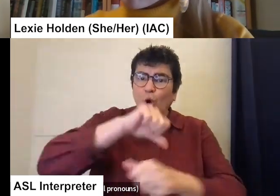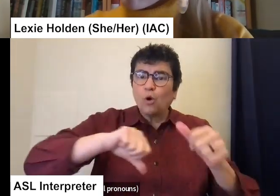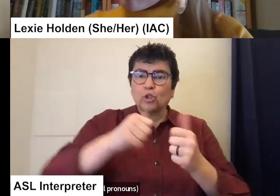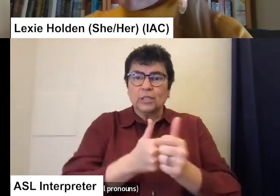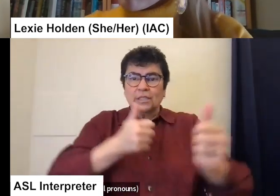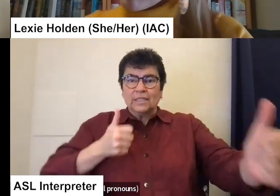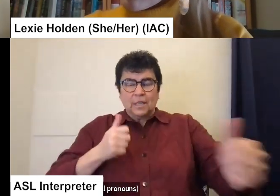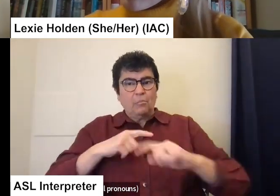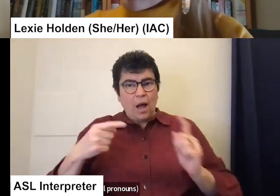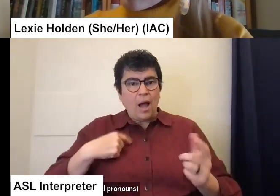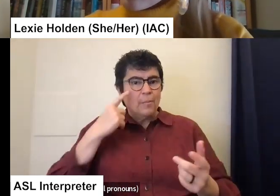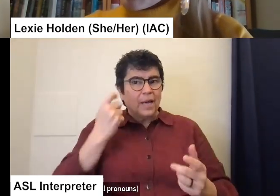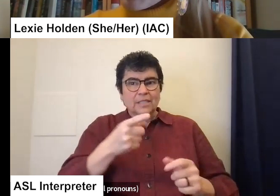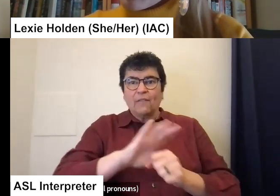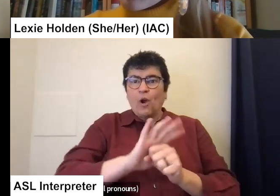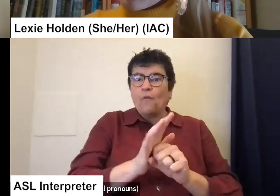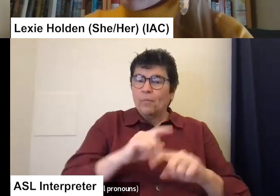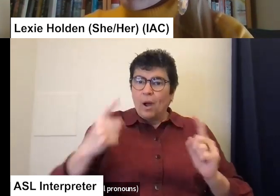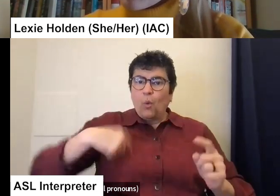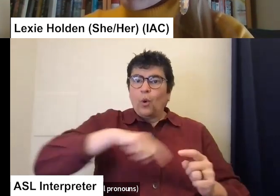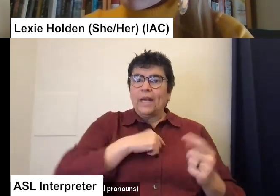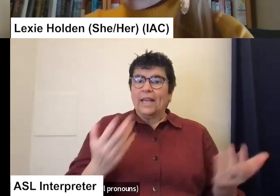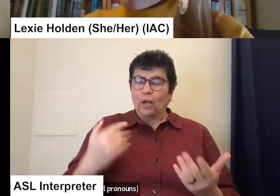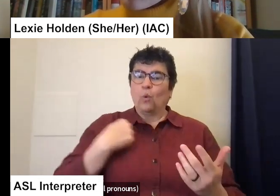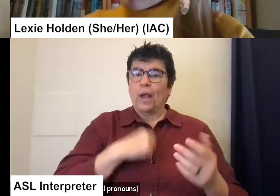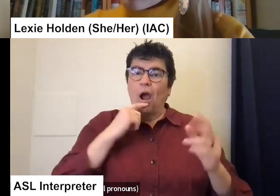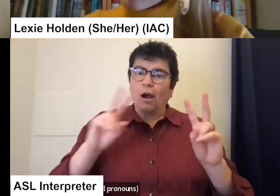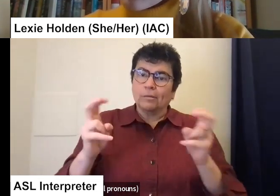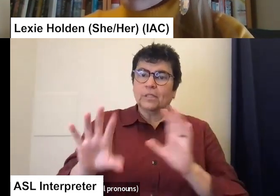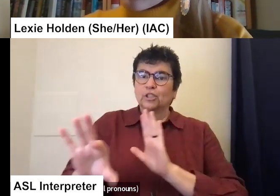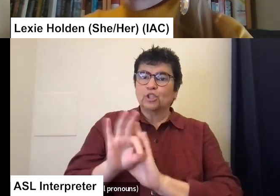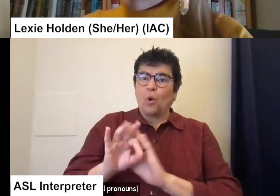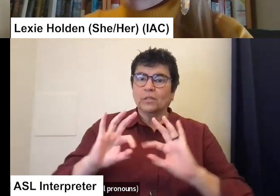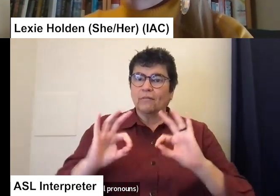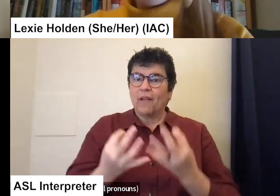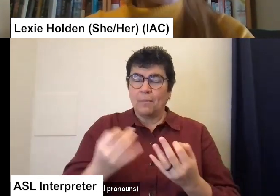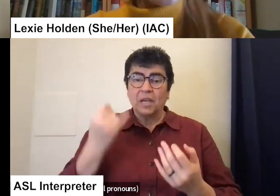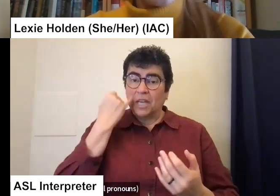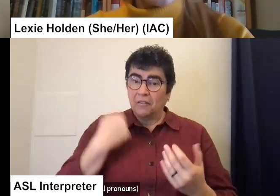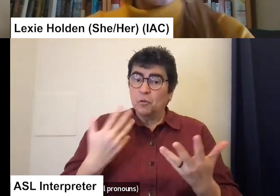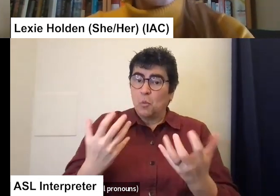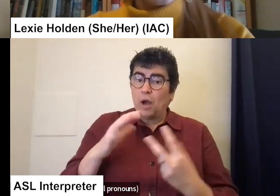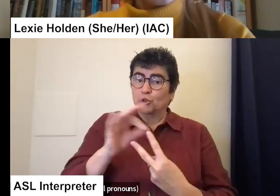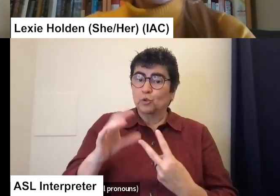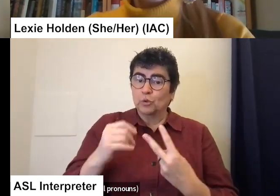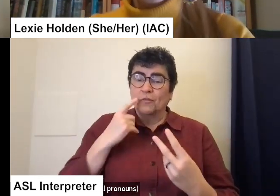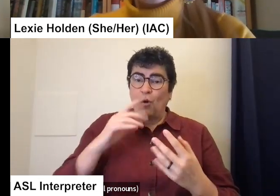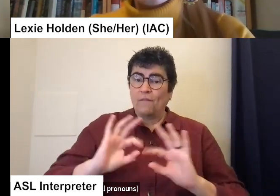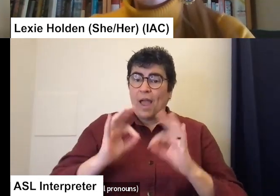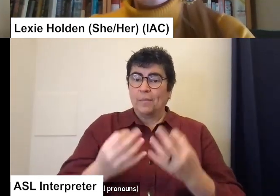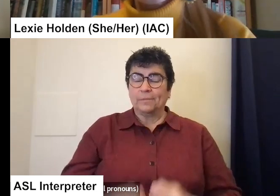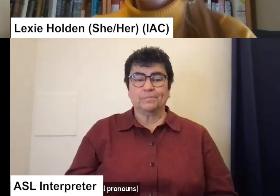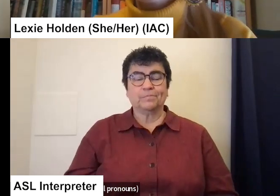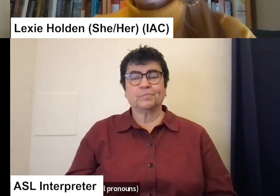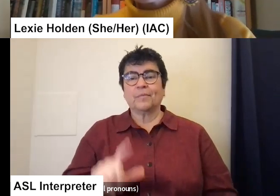but we're here. We're a chosen family if that's what you choose to be. Wonderful. Well,